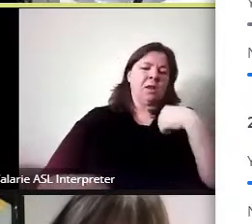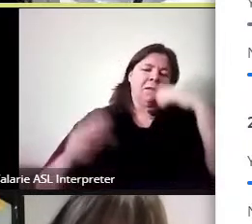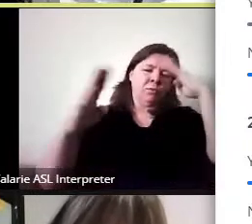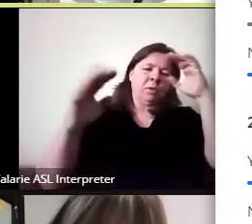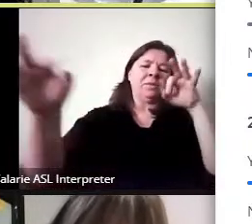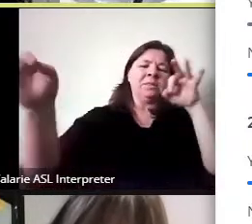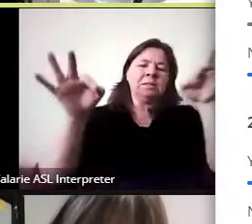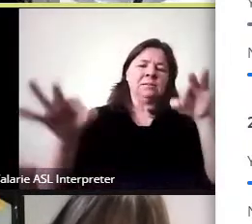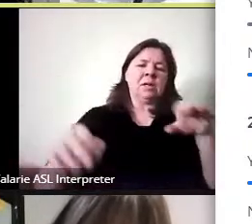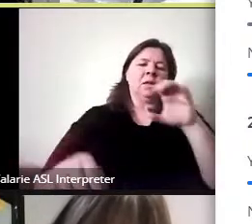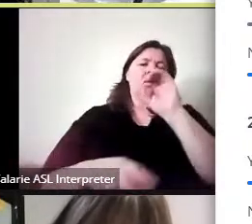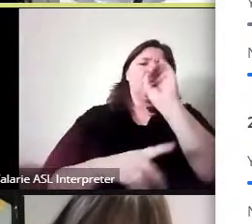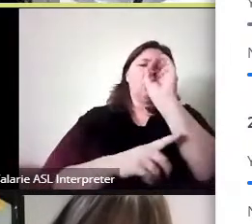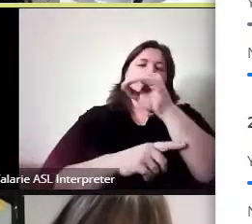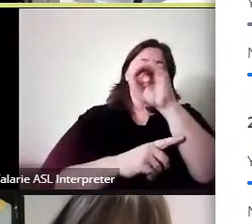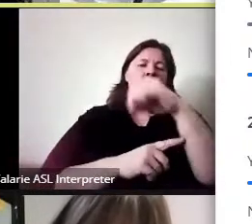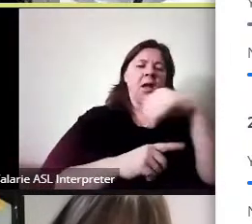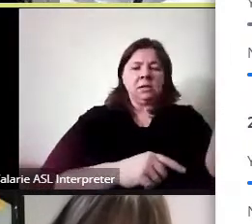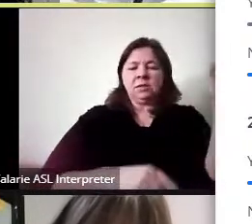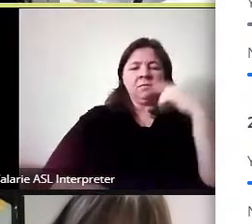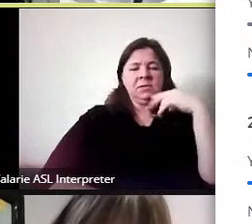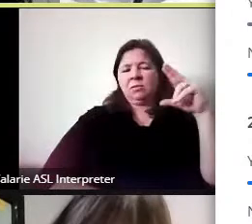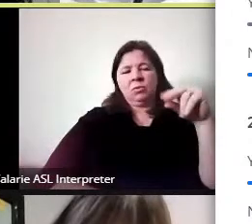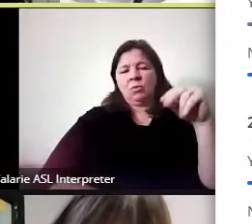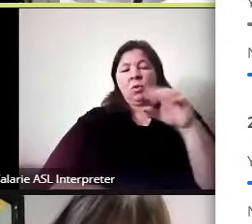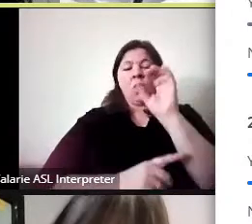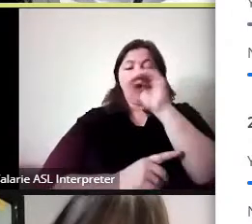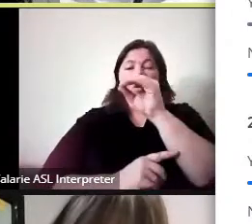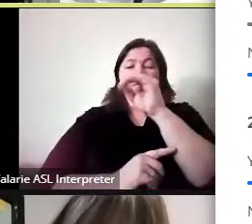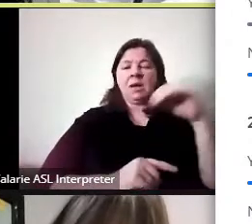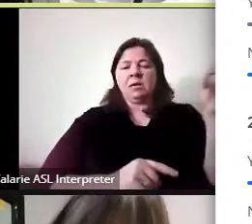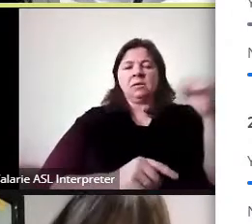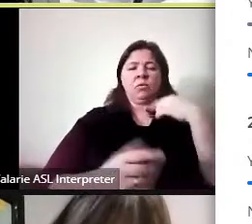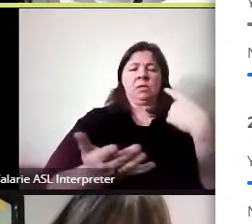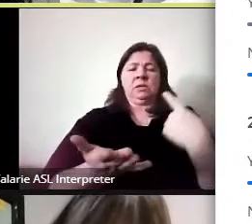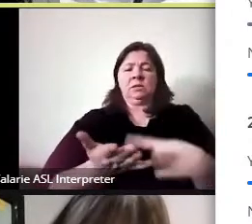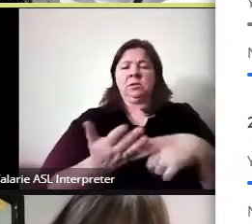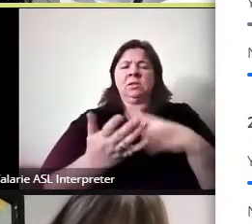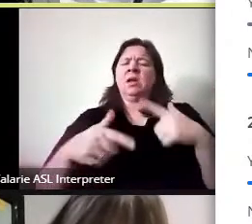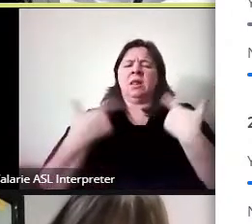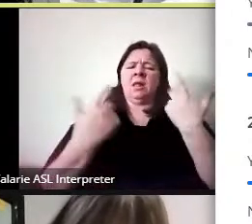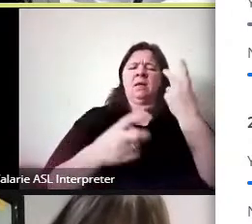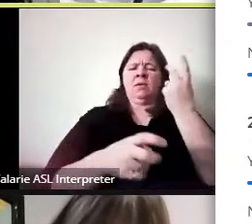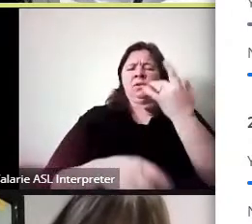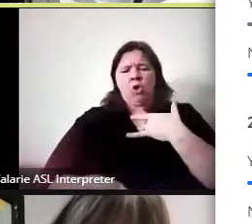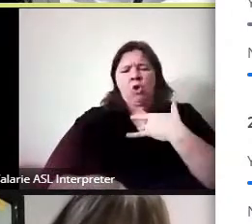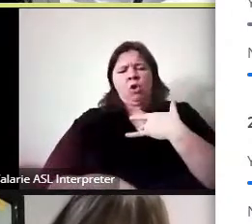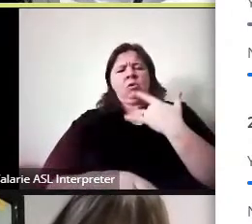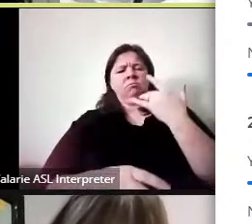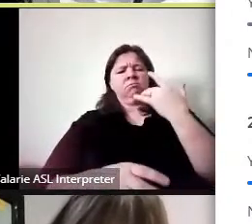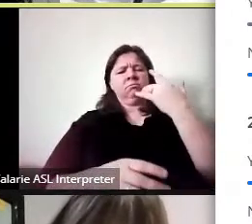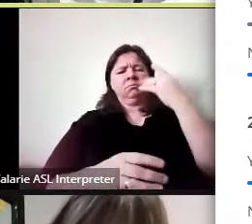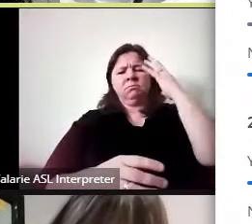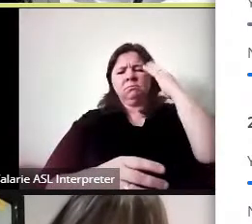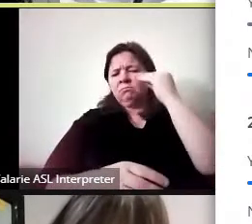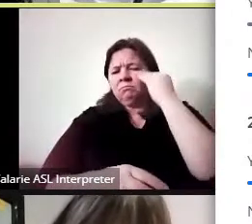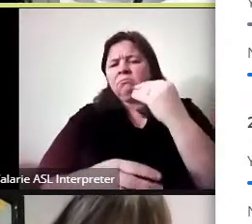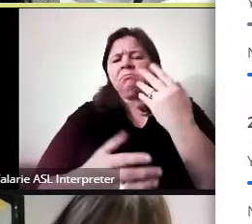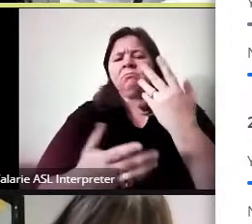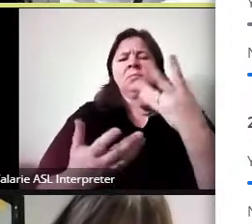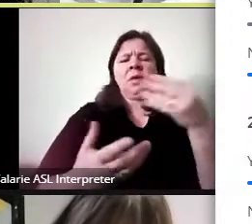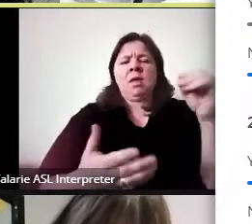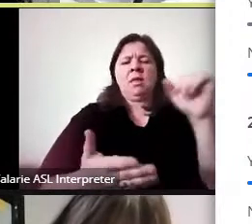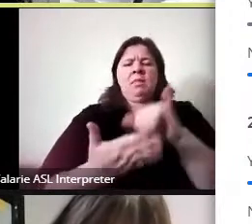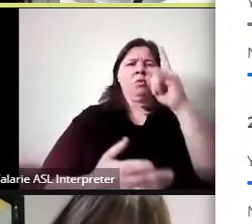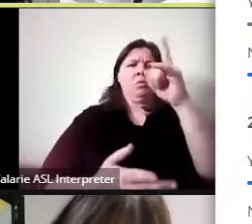Onpassive. And no, because Onpassive is something that we talk about, it's life, it's heart, it is our experiences, and that